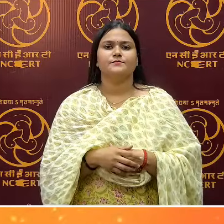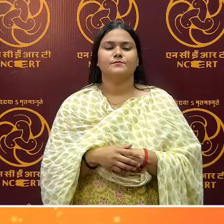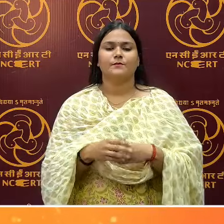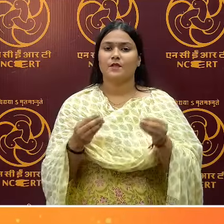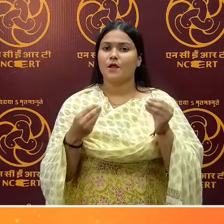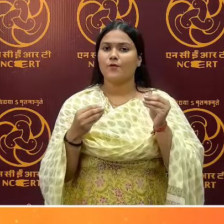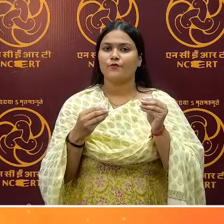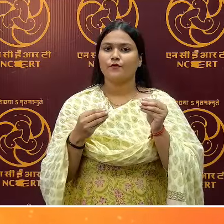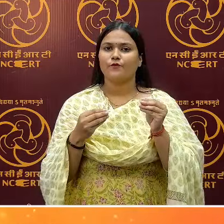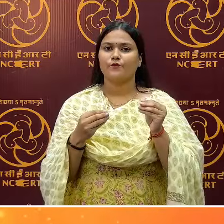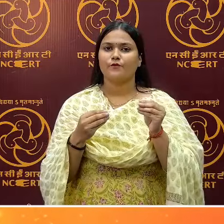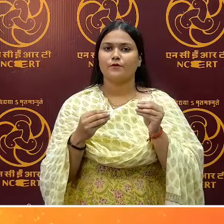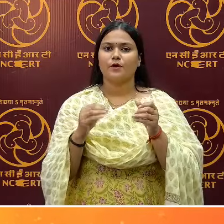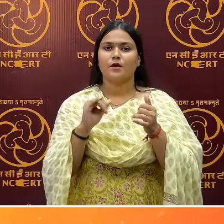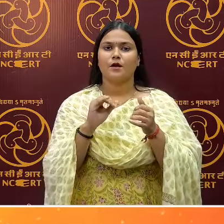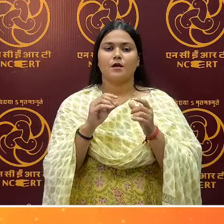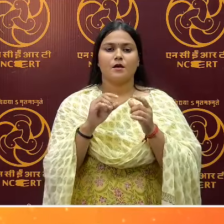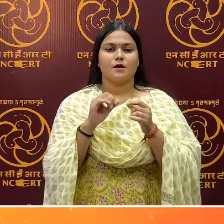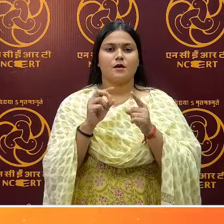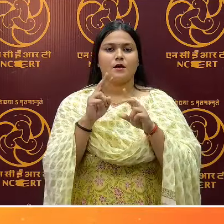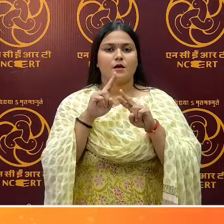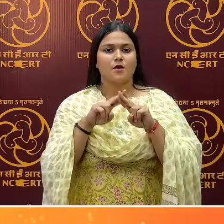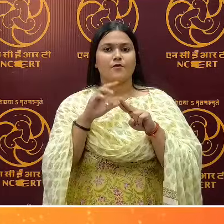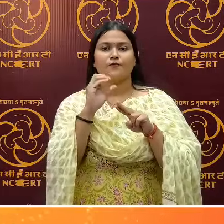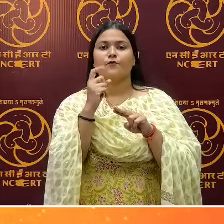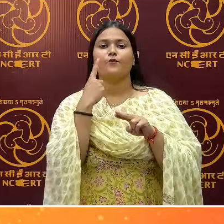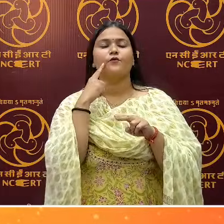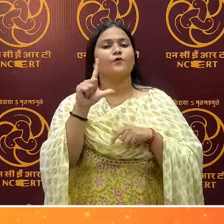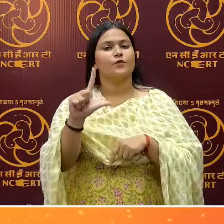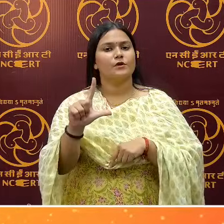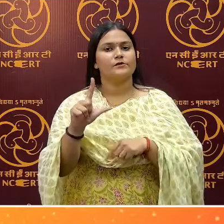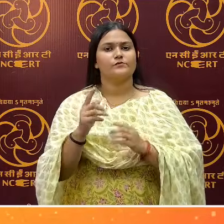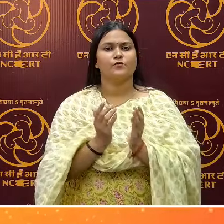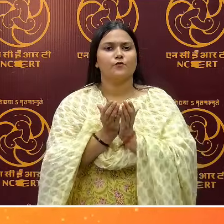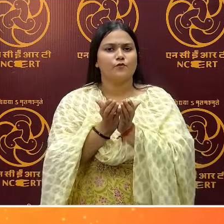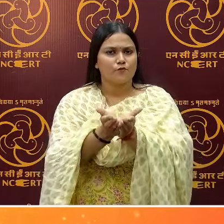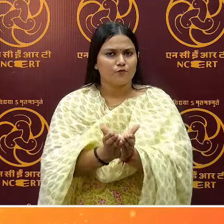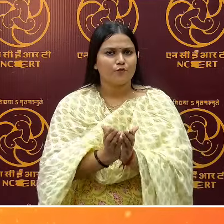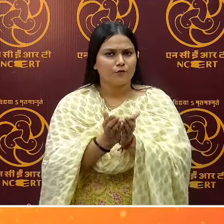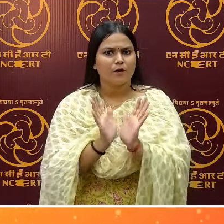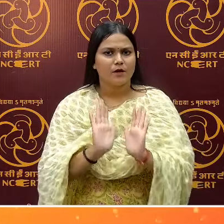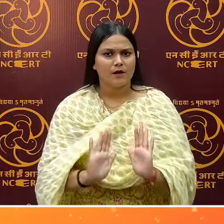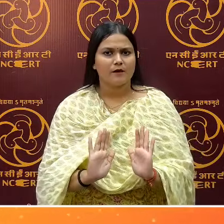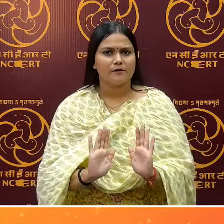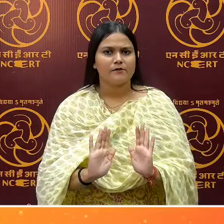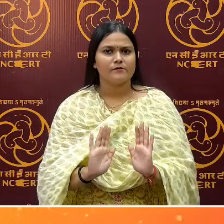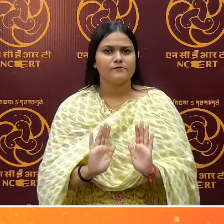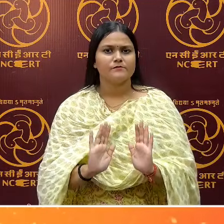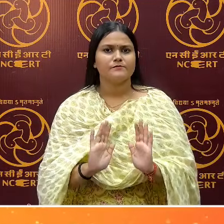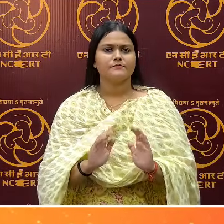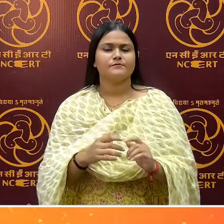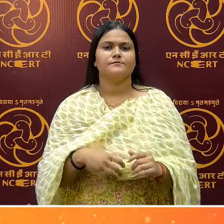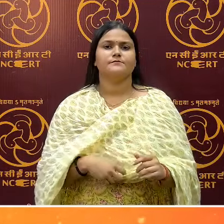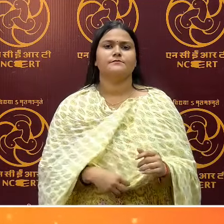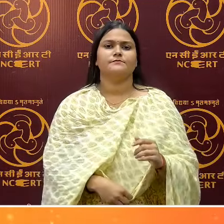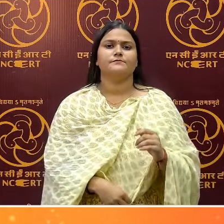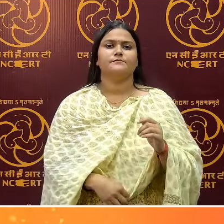flattened. Just guess what is going to happen to it. It will float. I have made a aluminium ball,